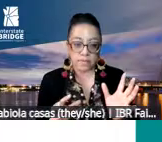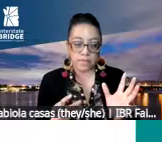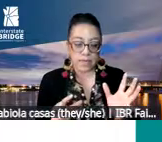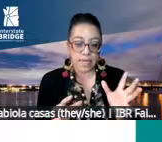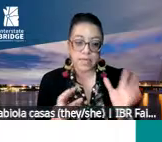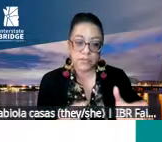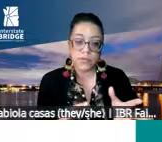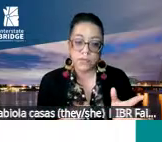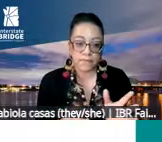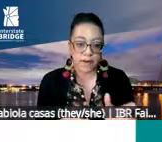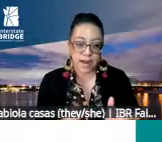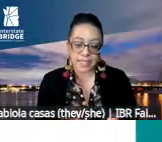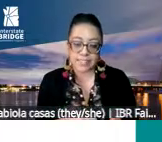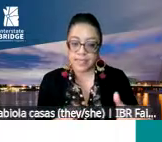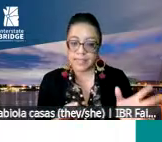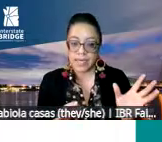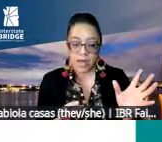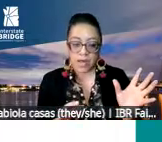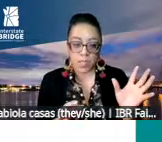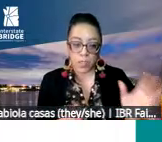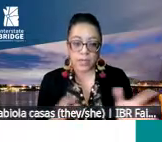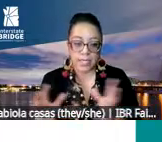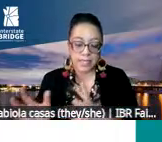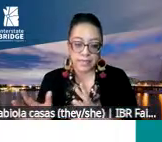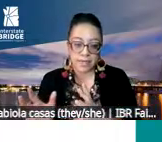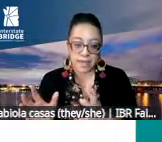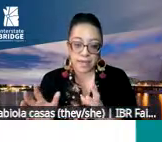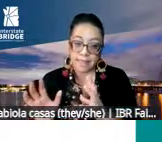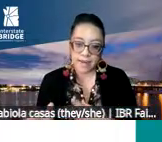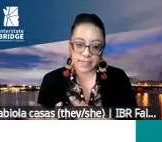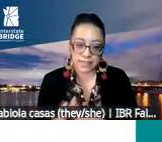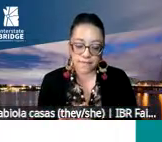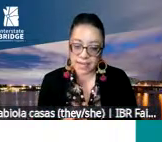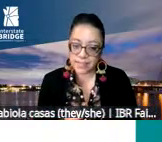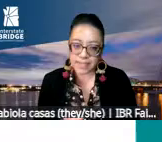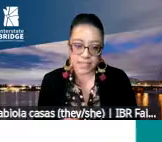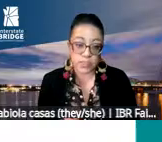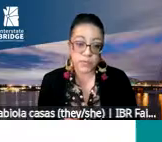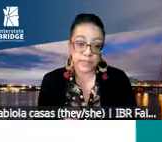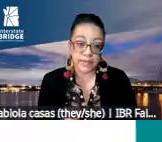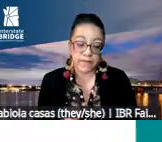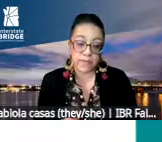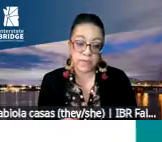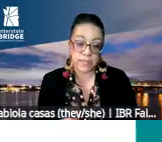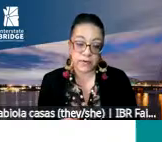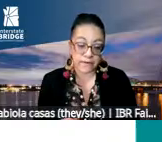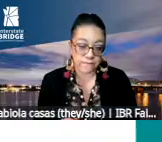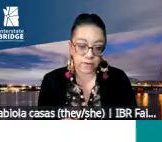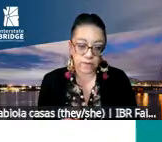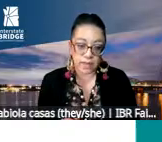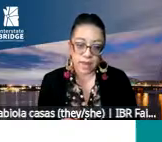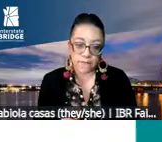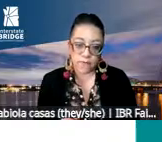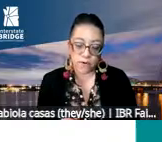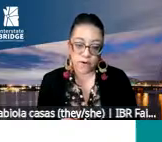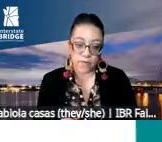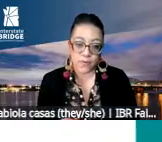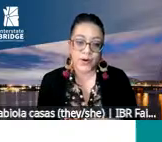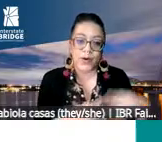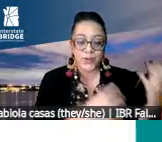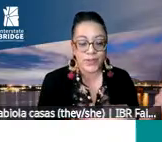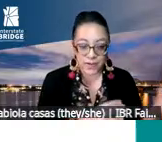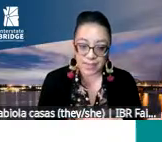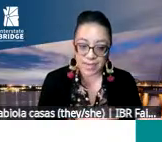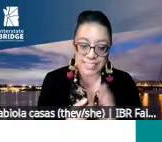how issues of fair access look in the next phase, just really feeling really grateful for the